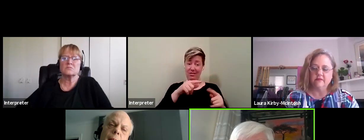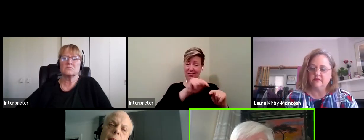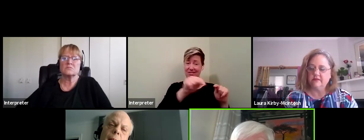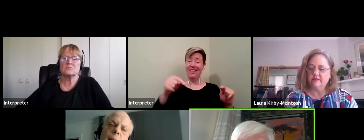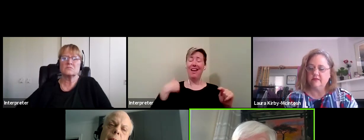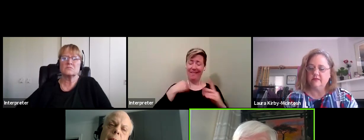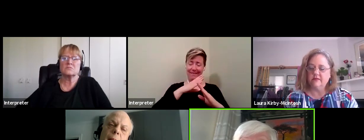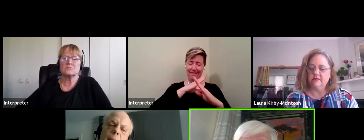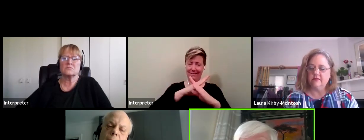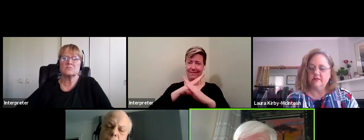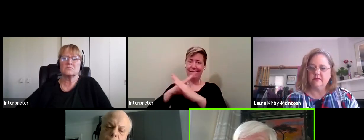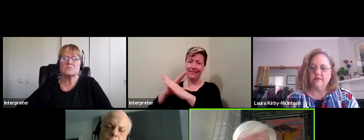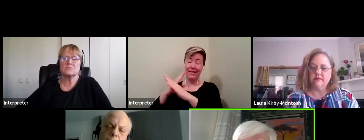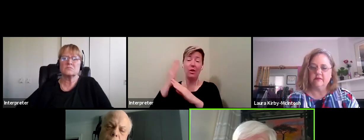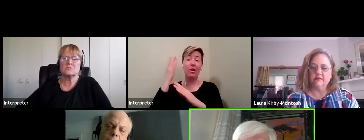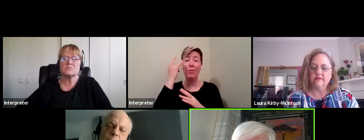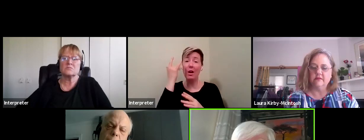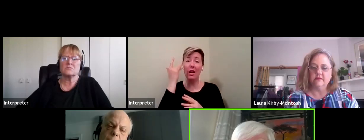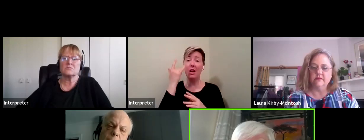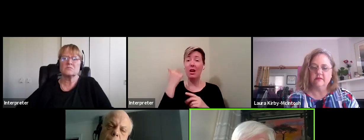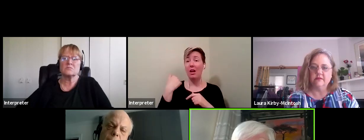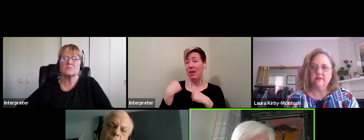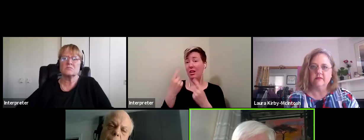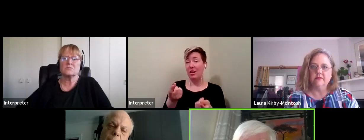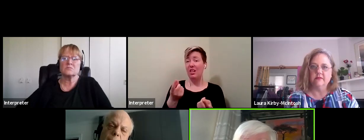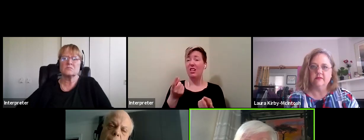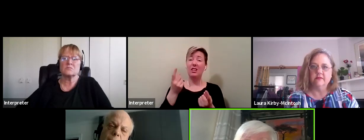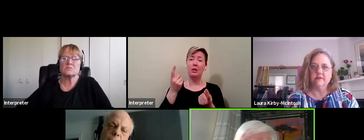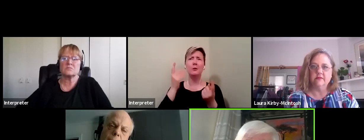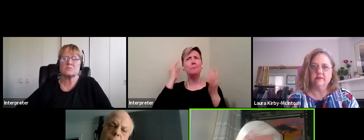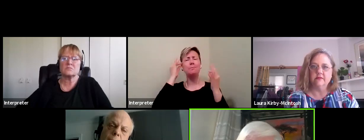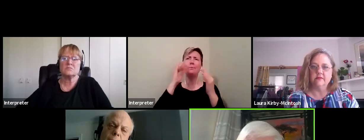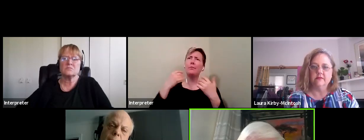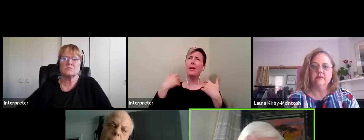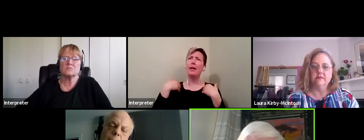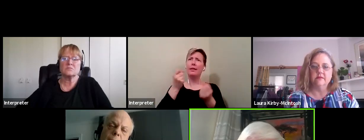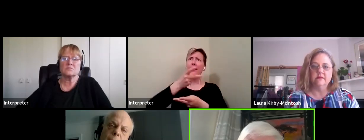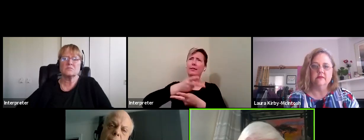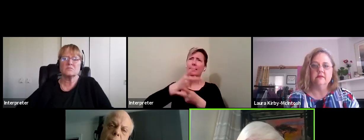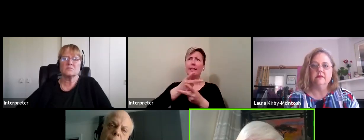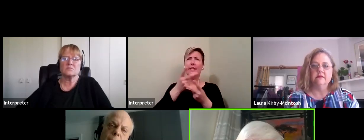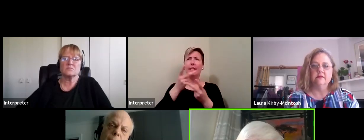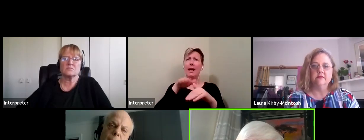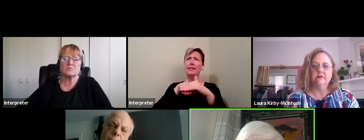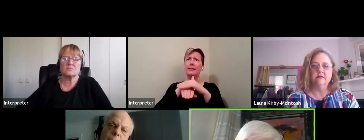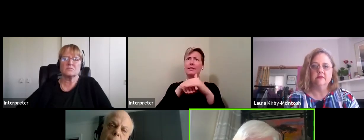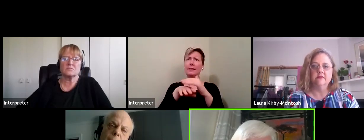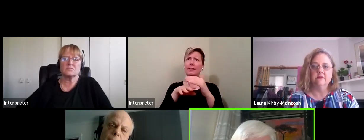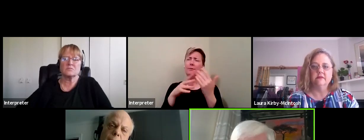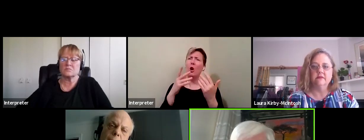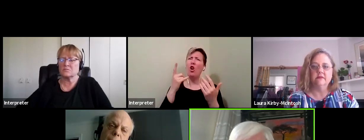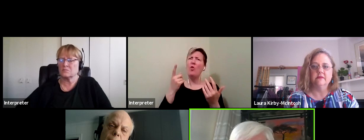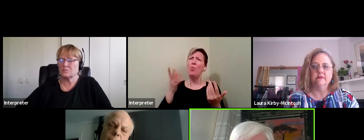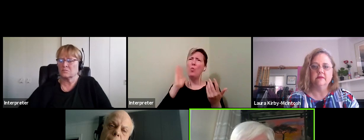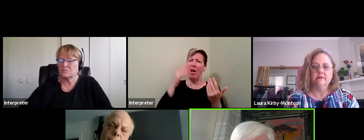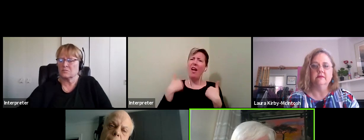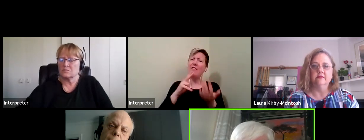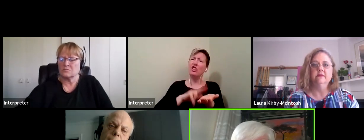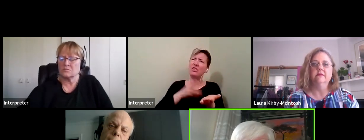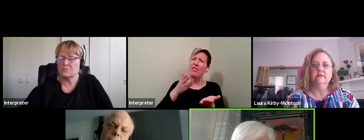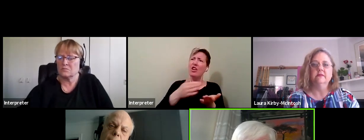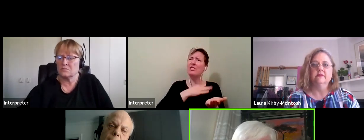because typically the thinking around healthcare accessibility has been, well, there'll be somebody there to help you. And as we're seeing right